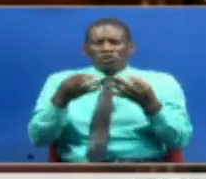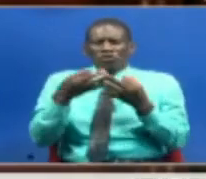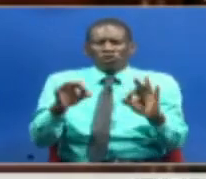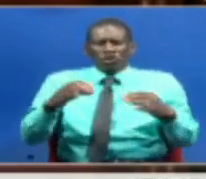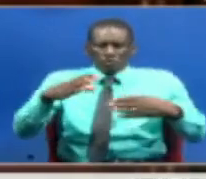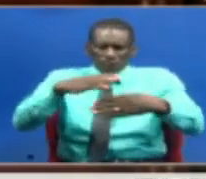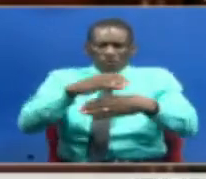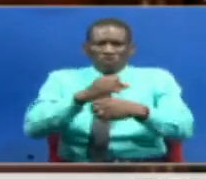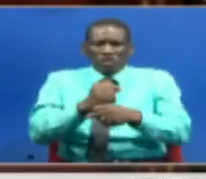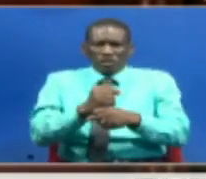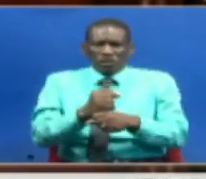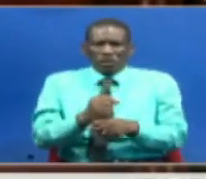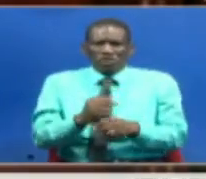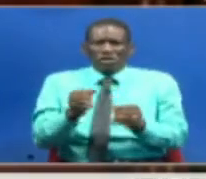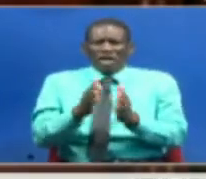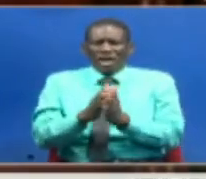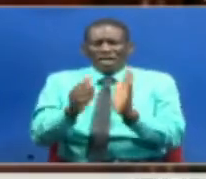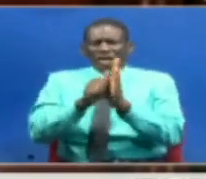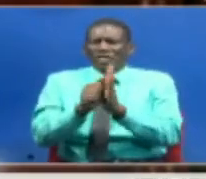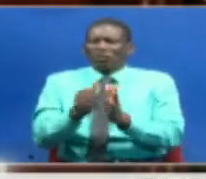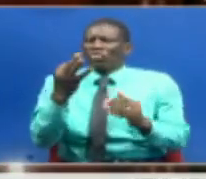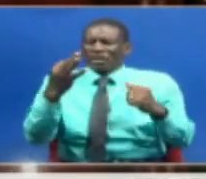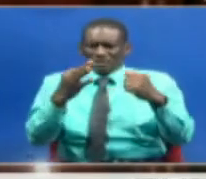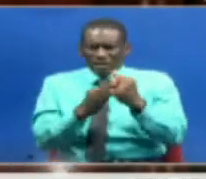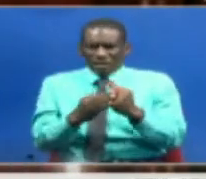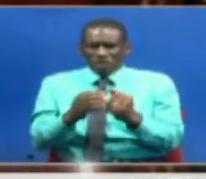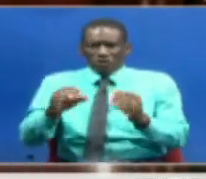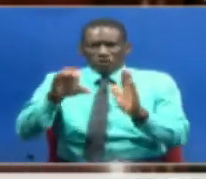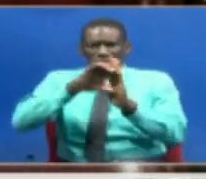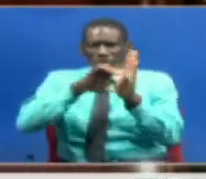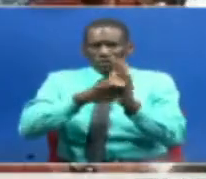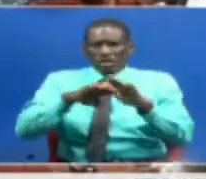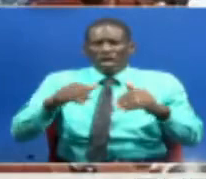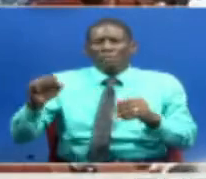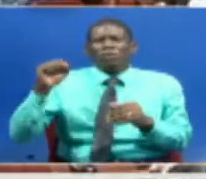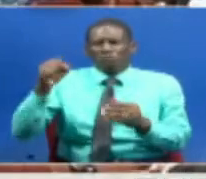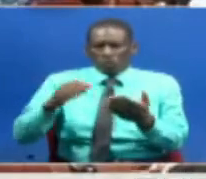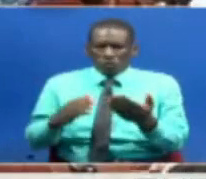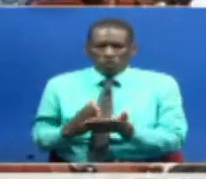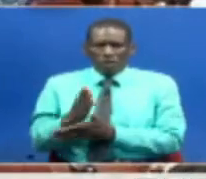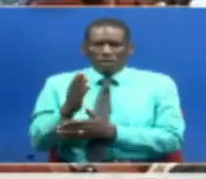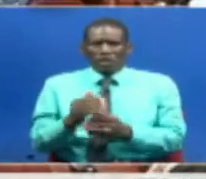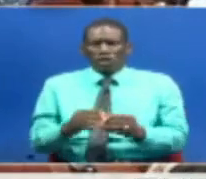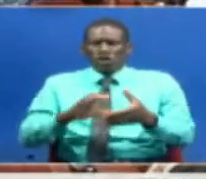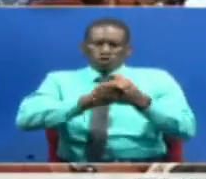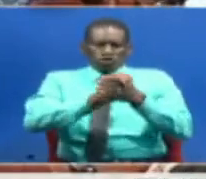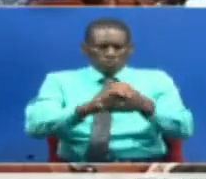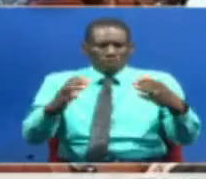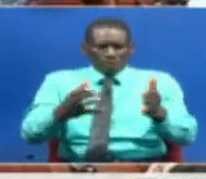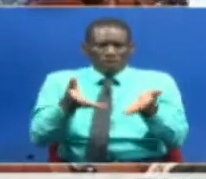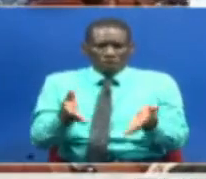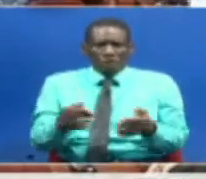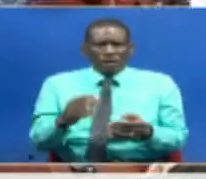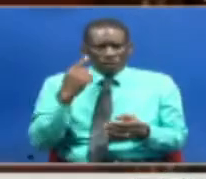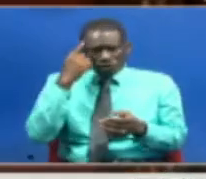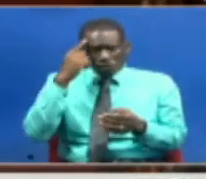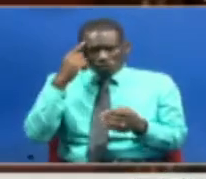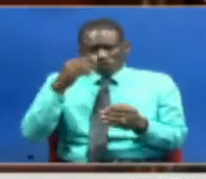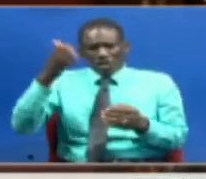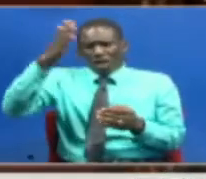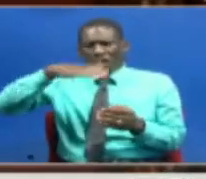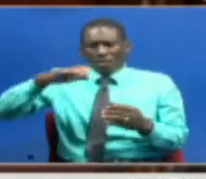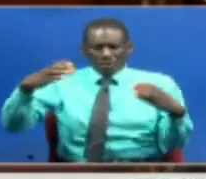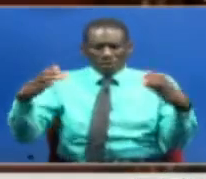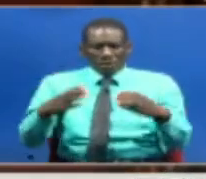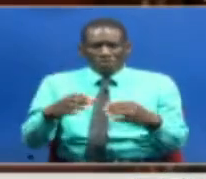association and Article 38 of the Constitution on political rights, the Jubilee Party is hereby recognized as a parliamentary party